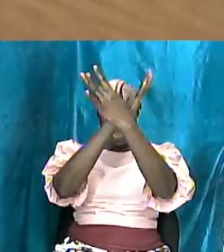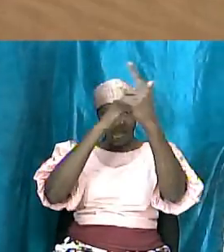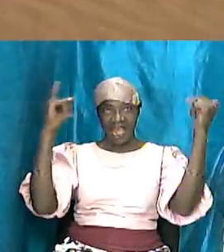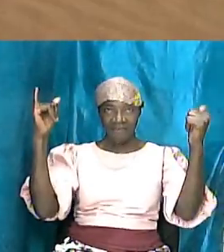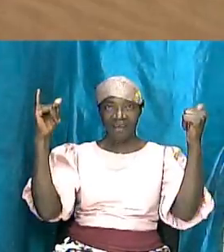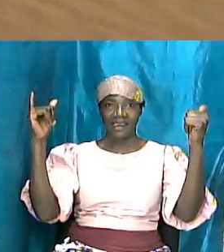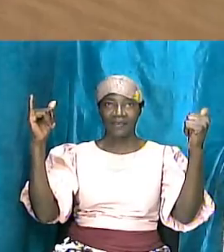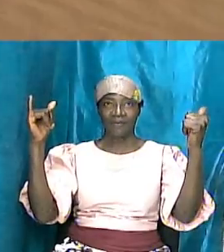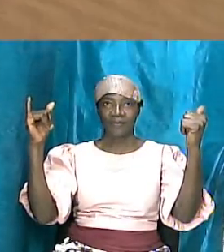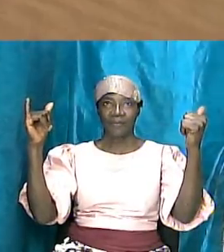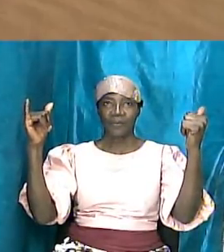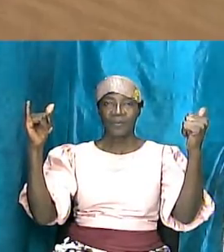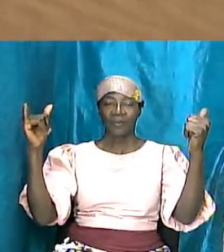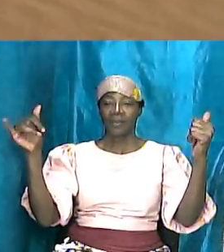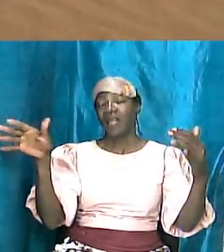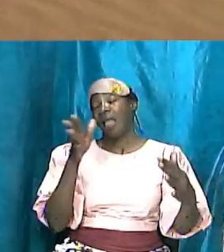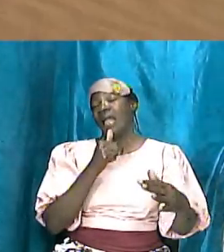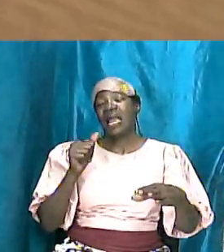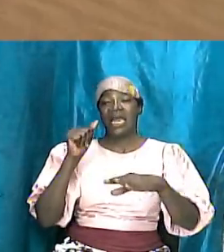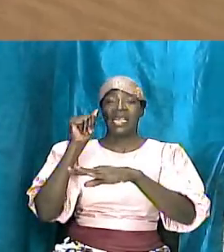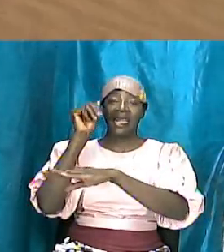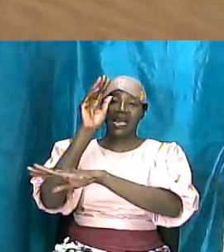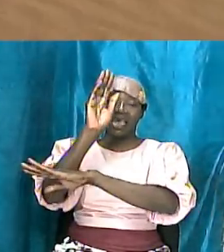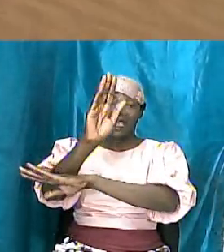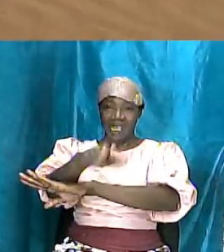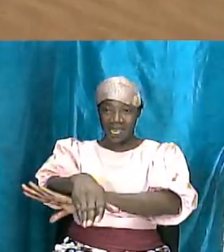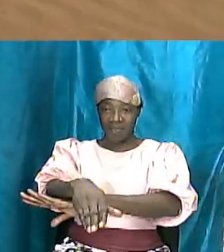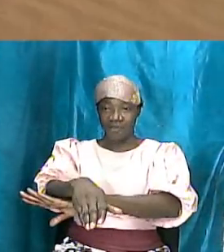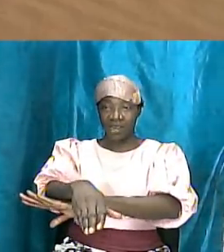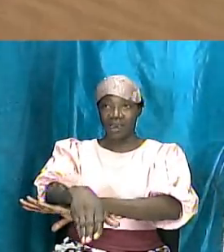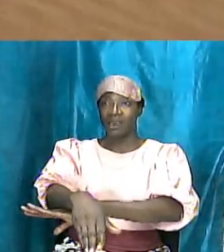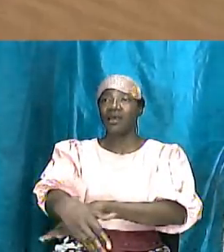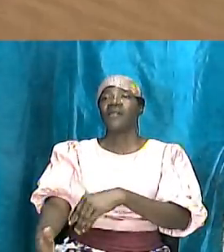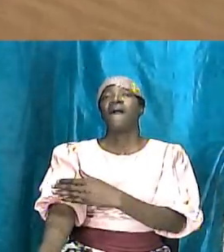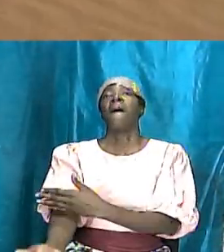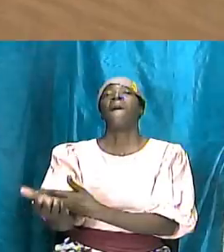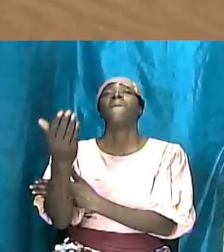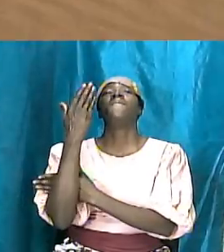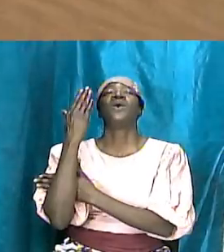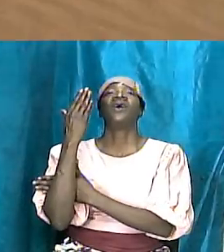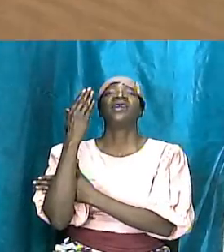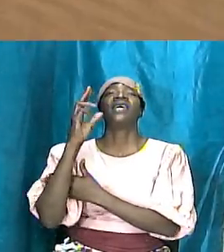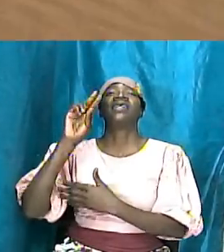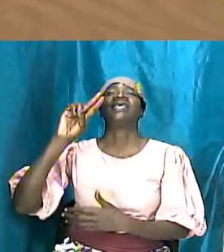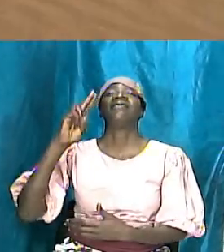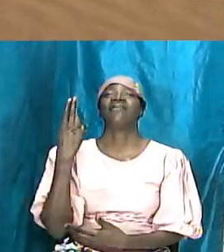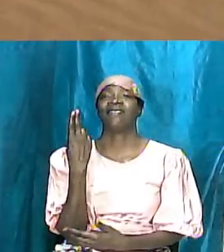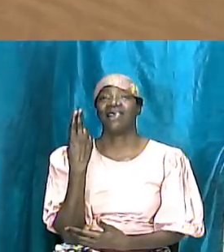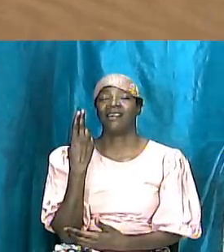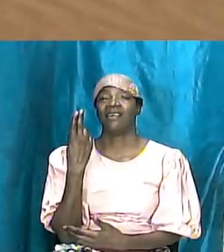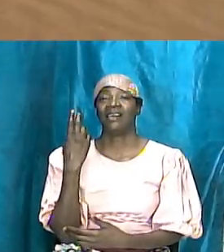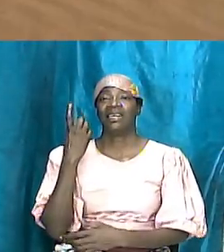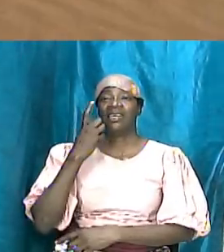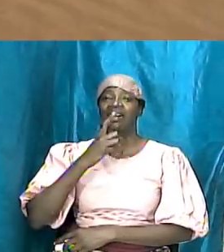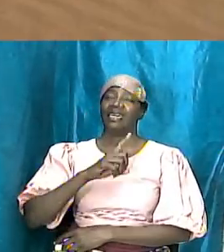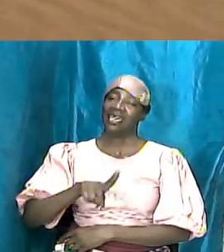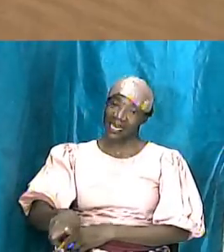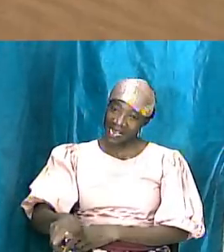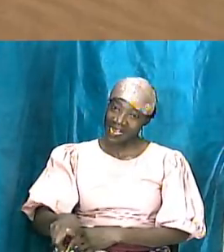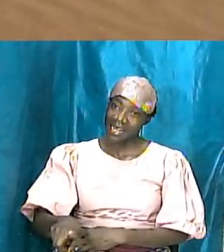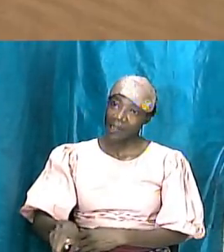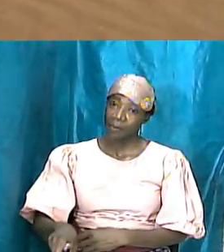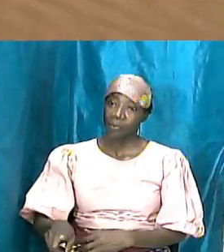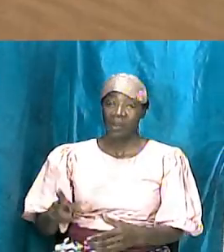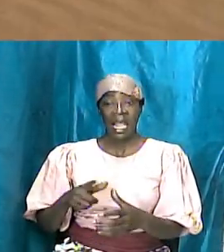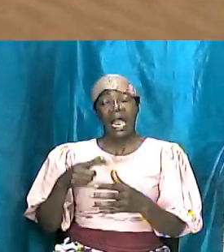again. And the evening and the morning were the second day. And then we read again